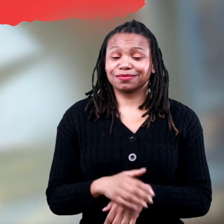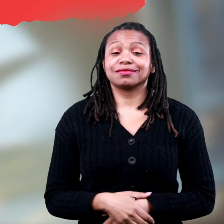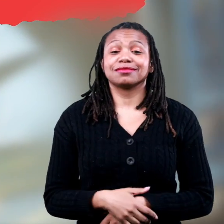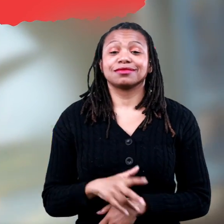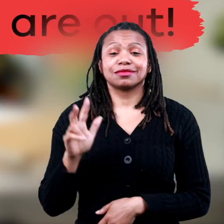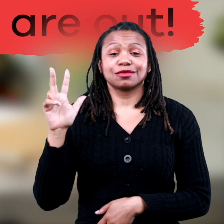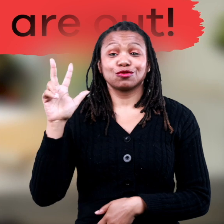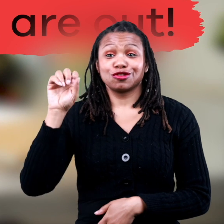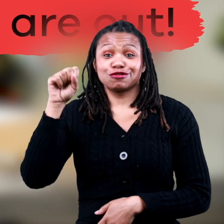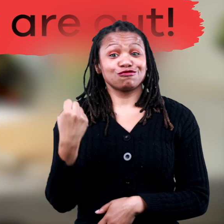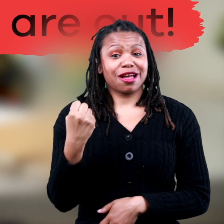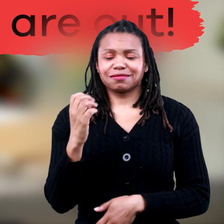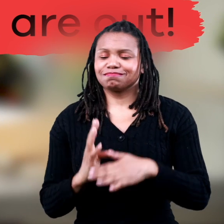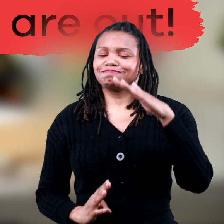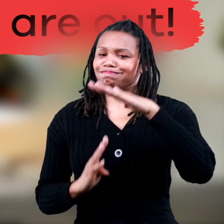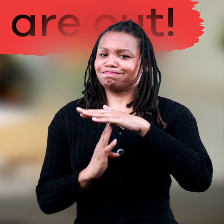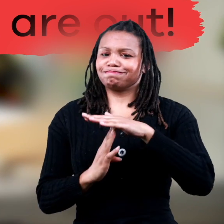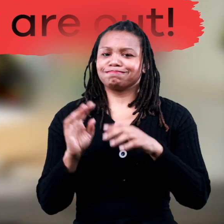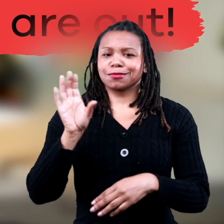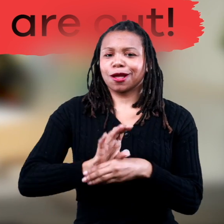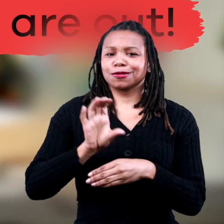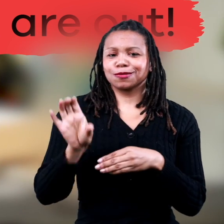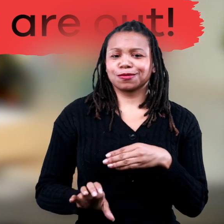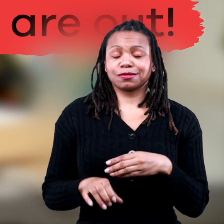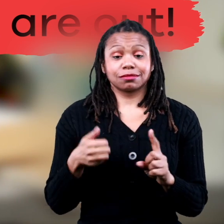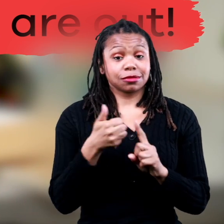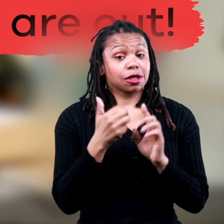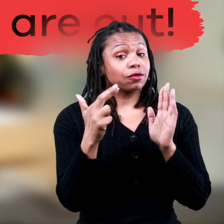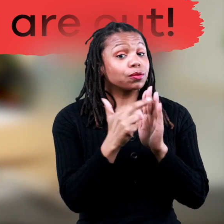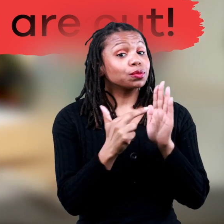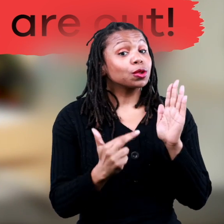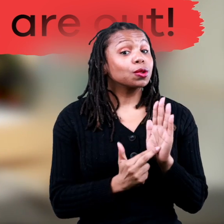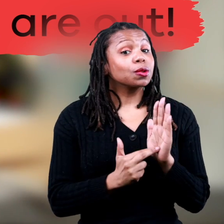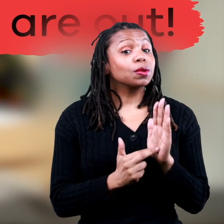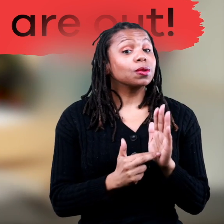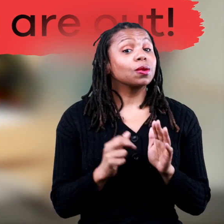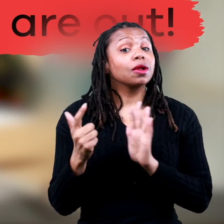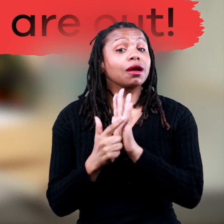Law. 3 strikes and you are out.